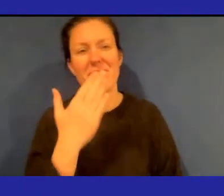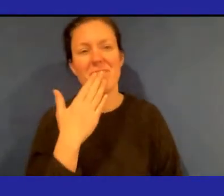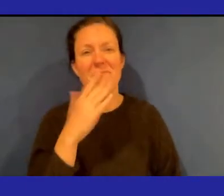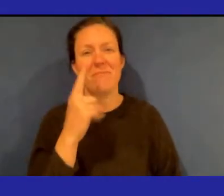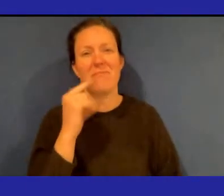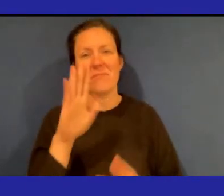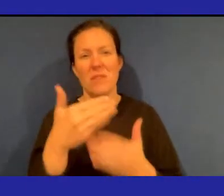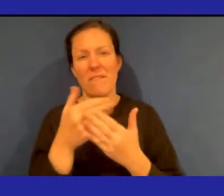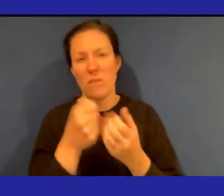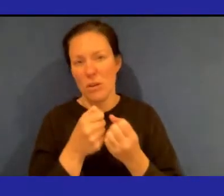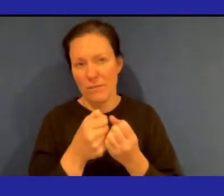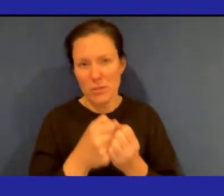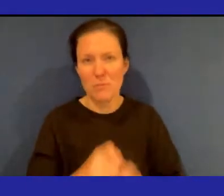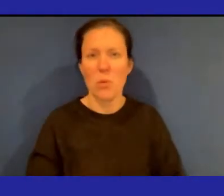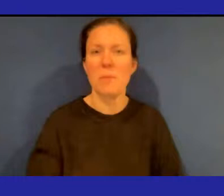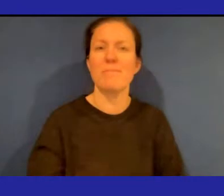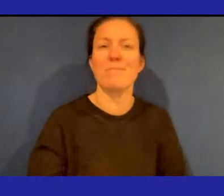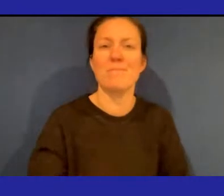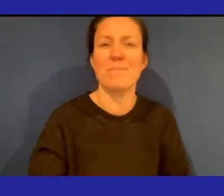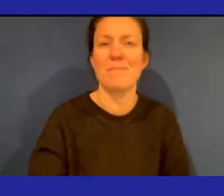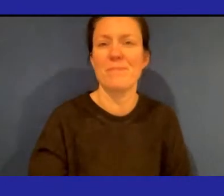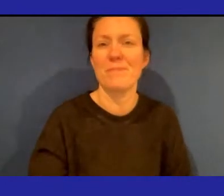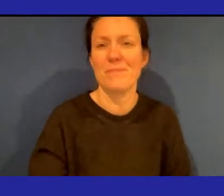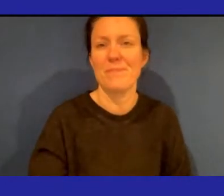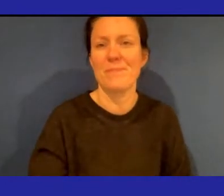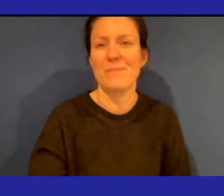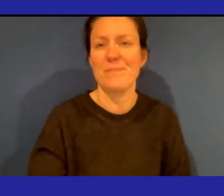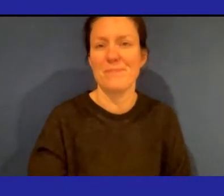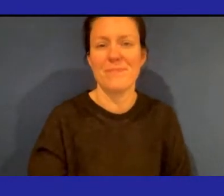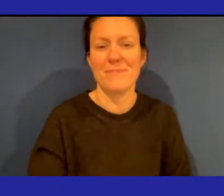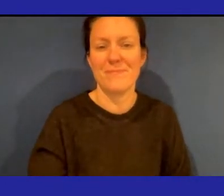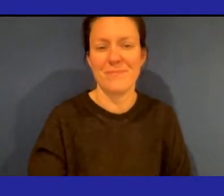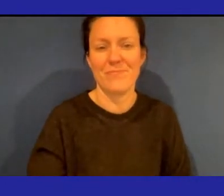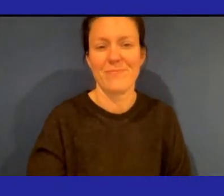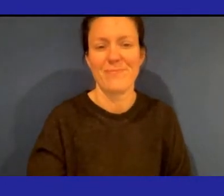you for all the support, and please stay safe and well. Summarized.